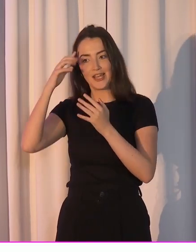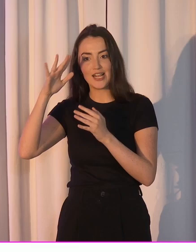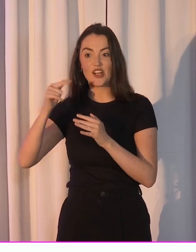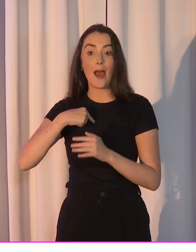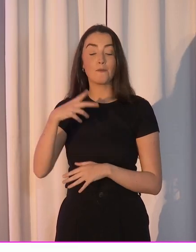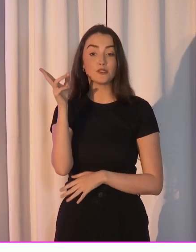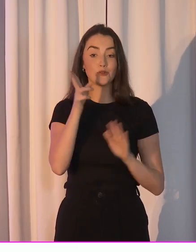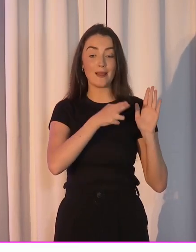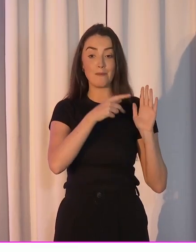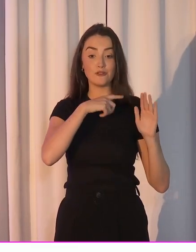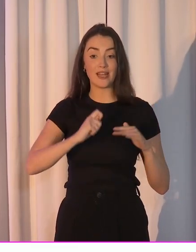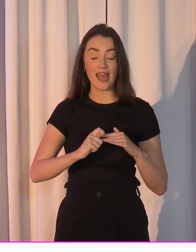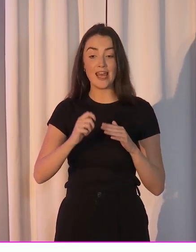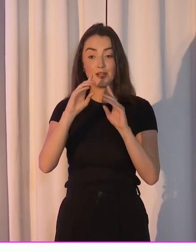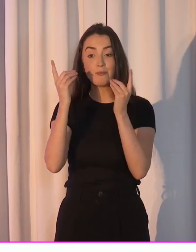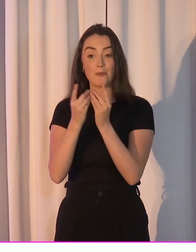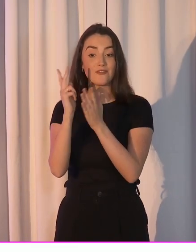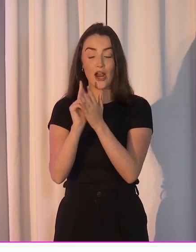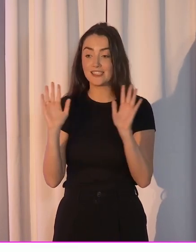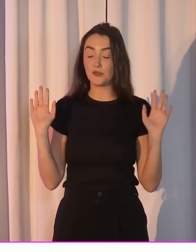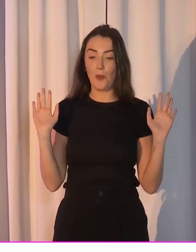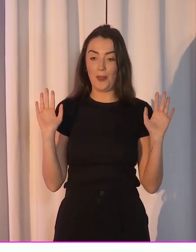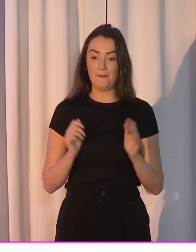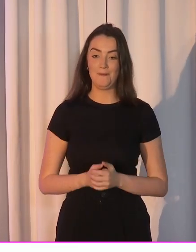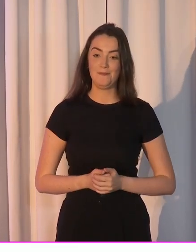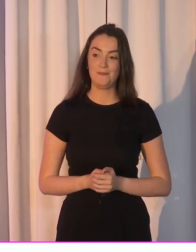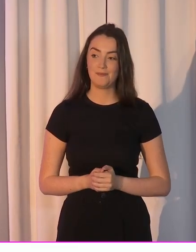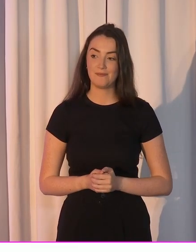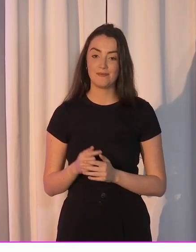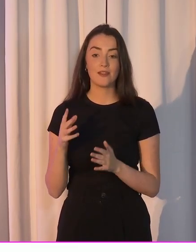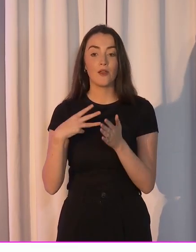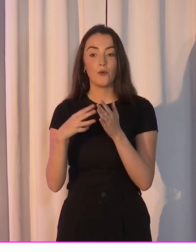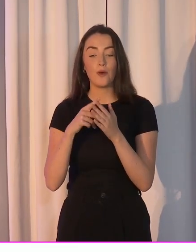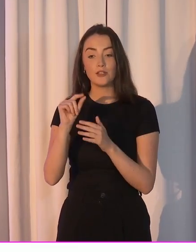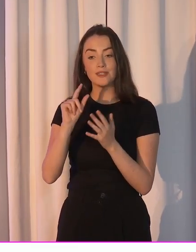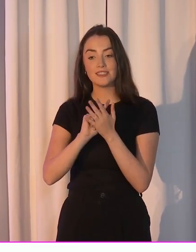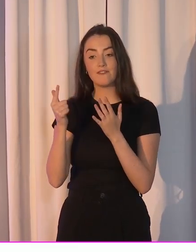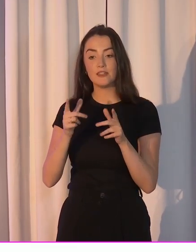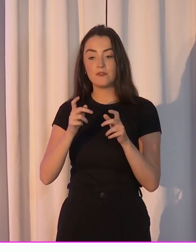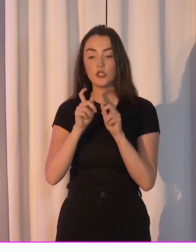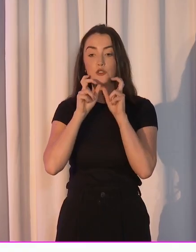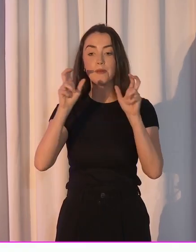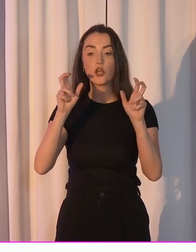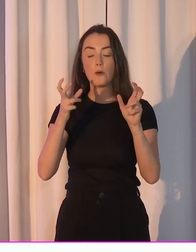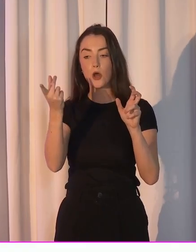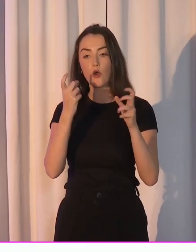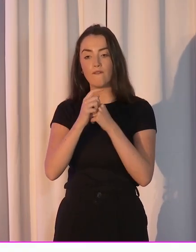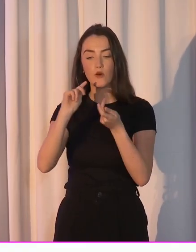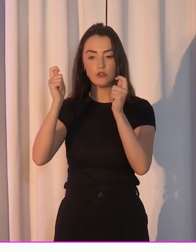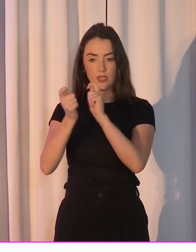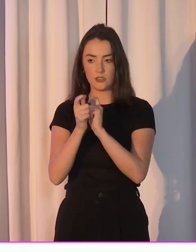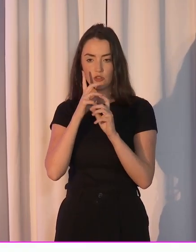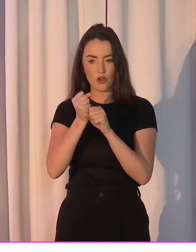on. Its origins lie in the 2017 Speak Up, A Call for Change initiative, which addressed